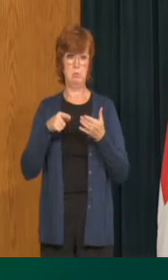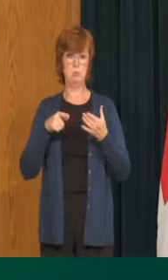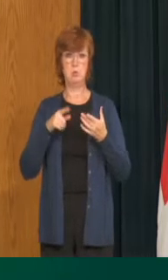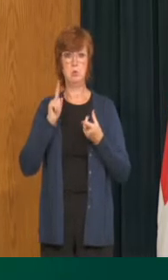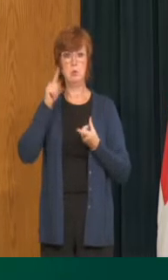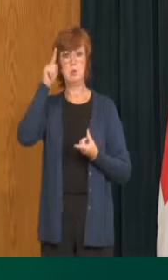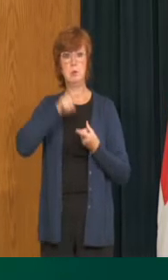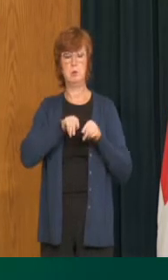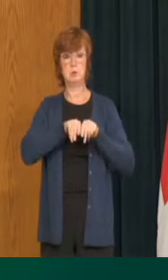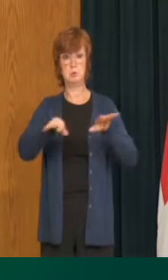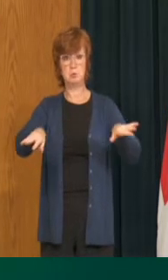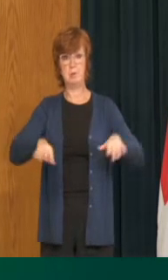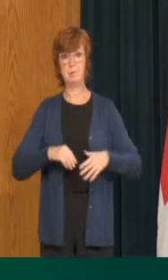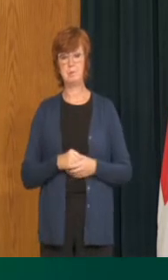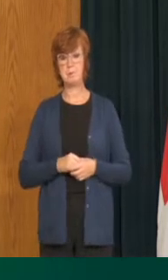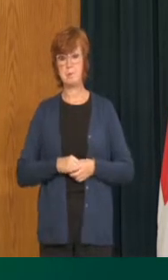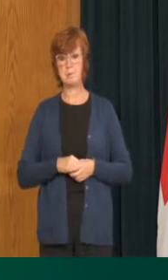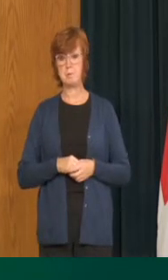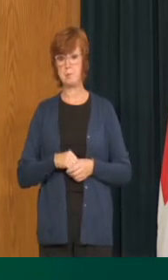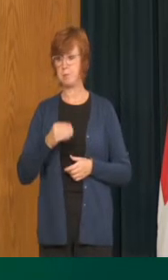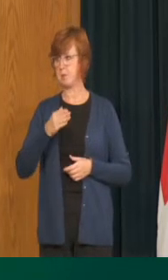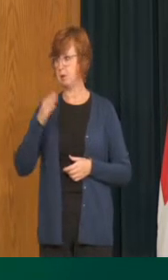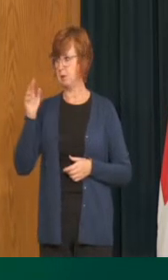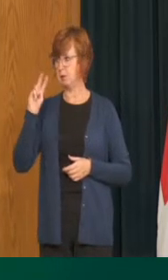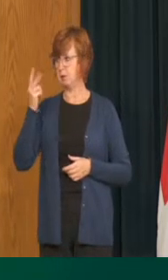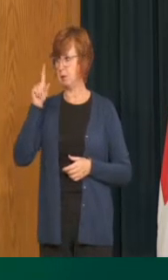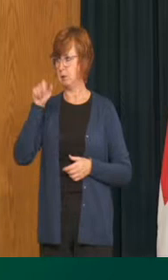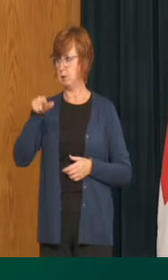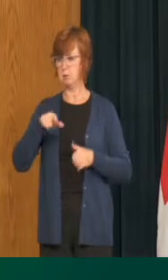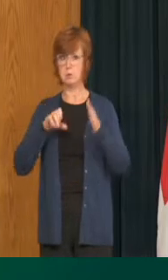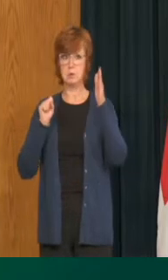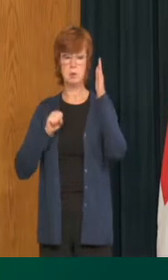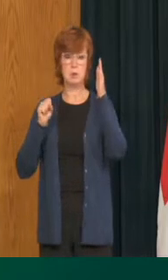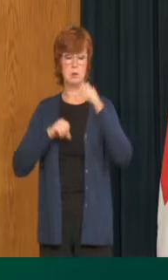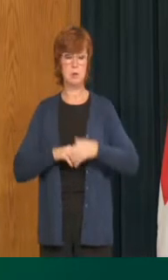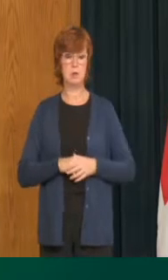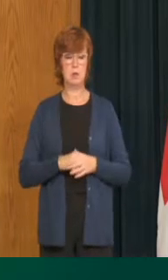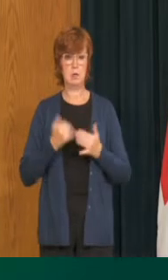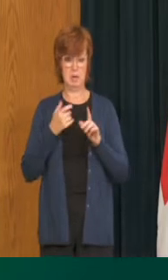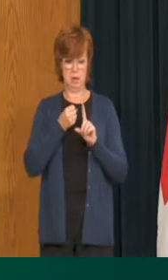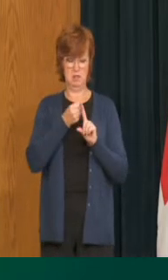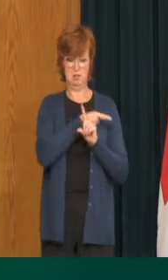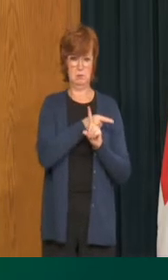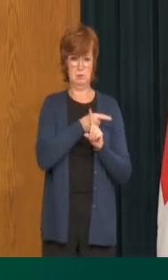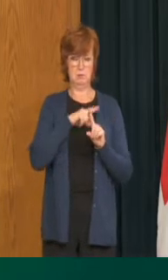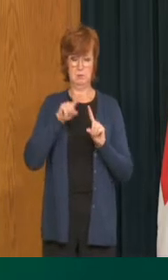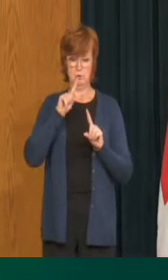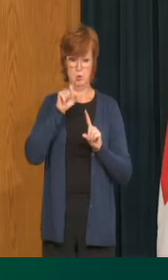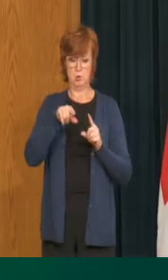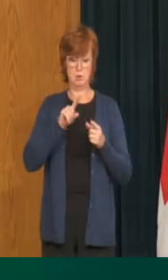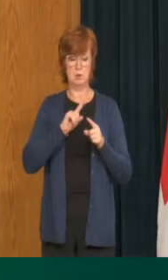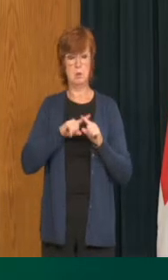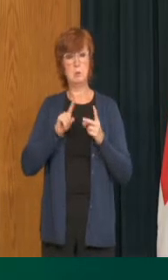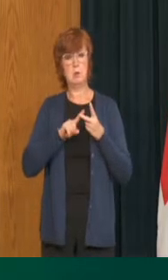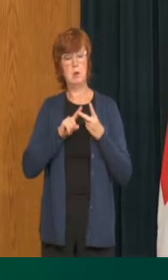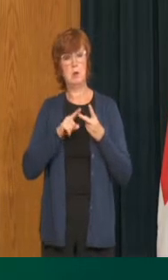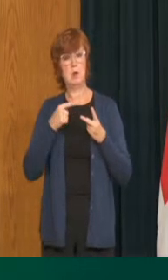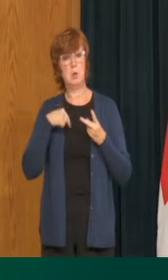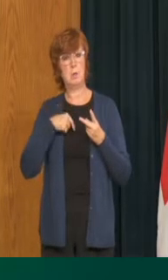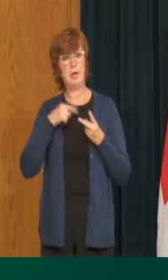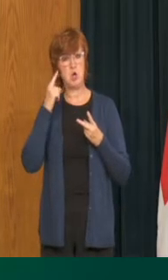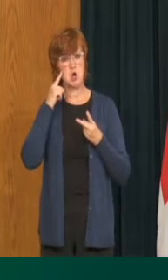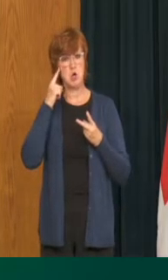reduce the spread of COVID-19. Follow up, Morgan. Yeah, kind of changing gears a little bit here. We have received a tip